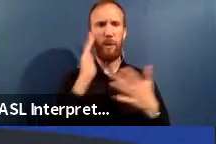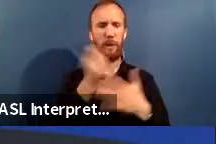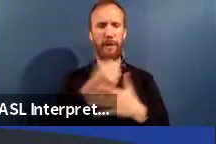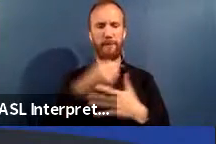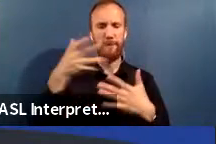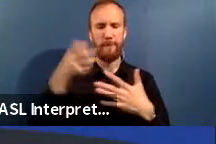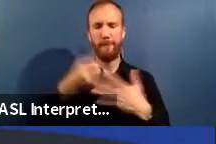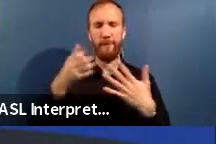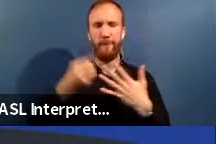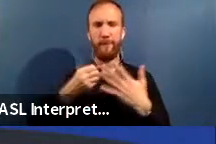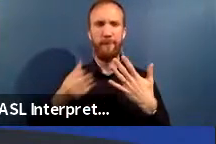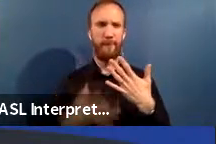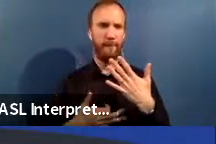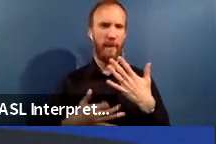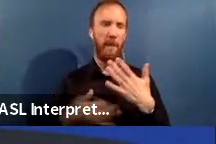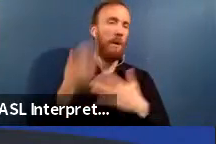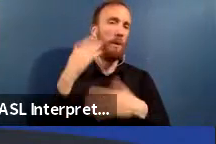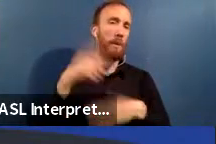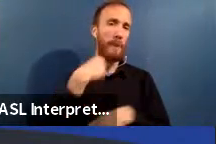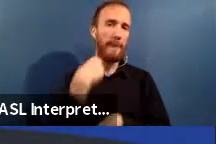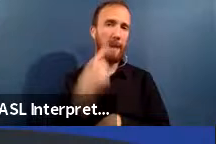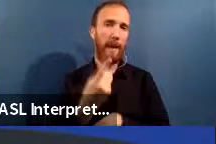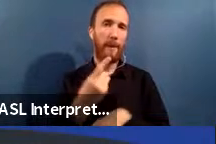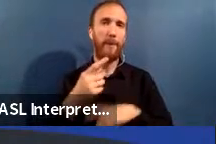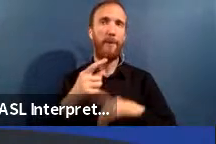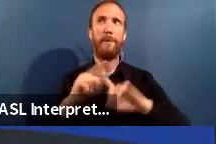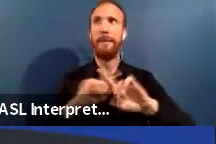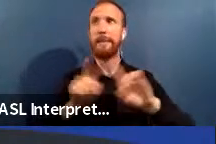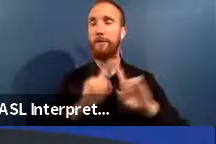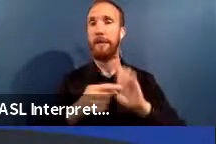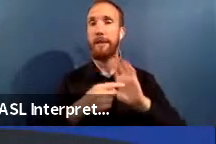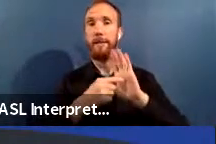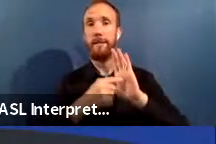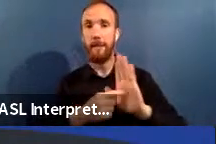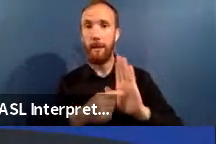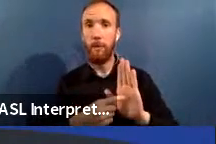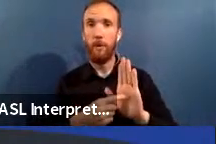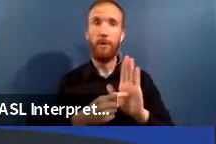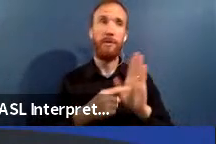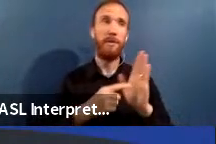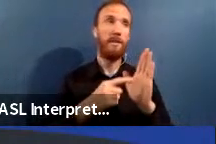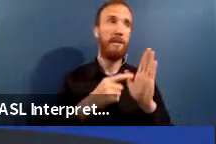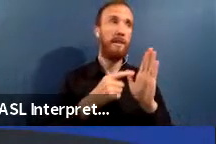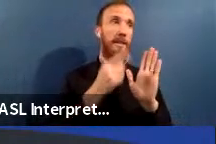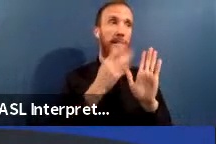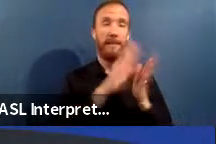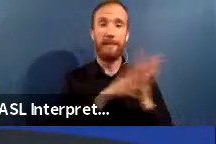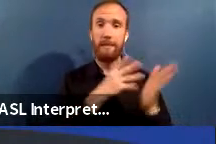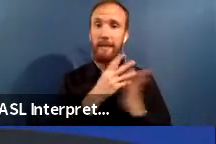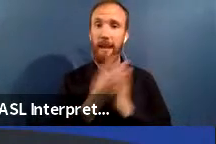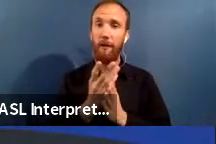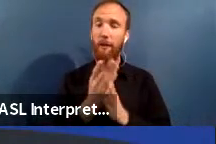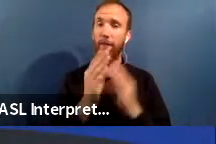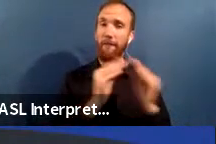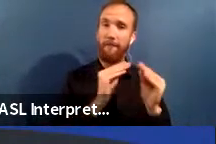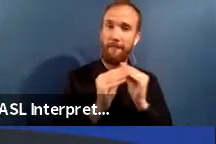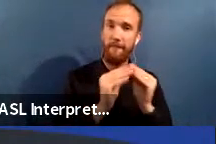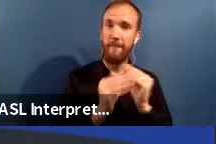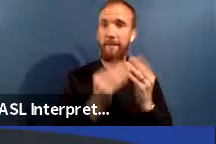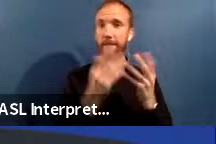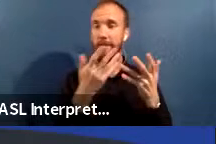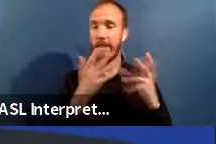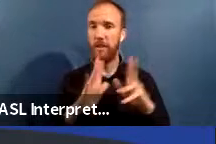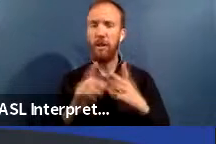provide some high-level examples of the types of improvements, the scope, the schedule, and then highlight some of the impacts to students within each